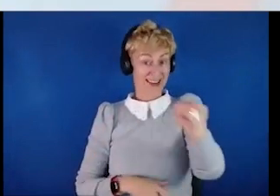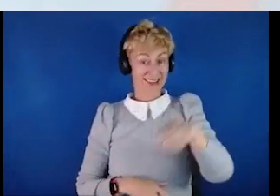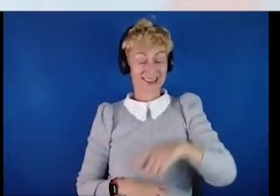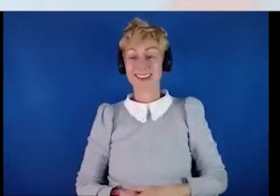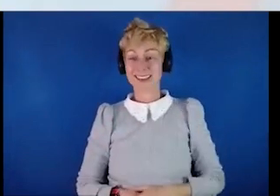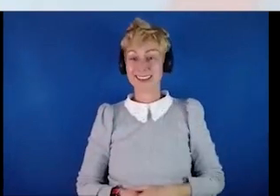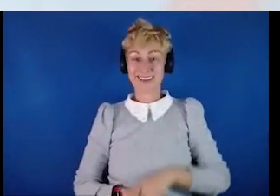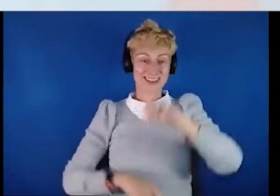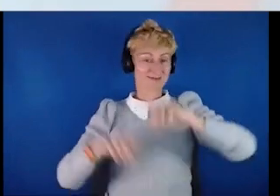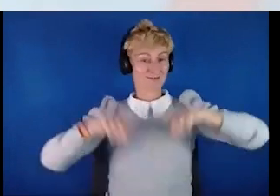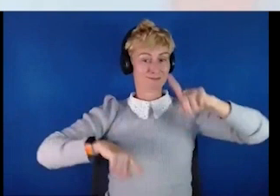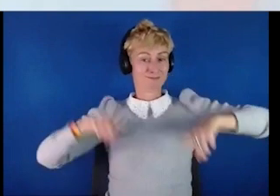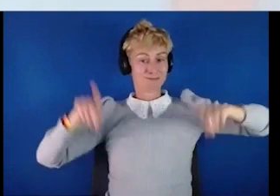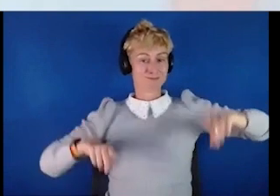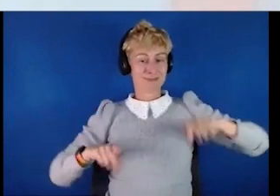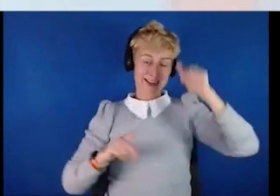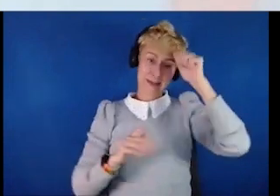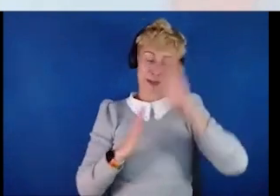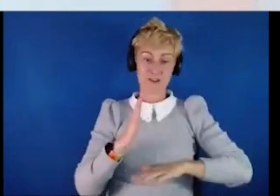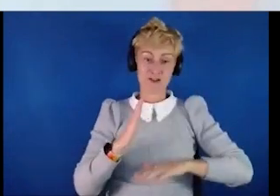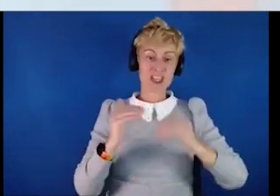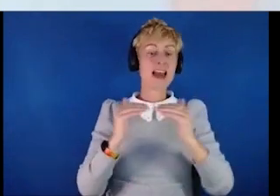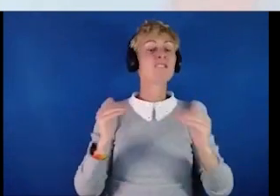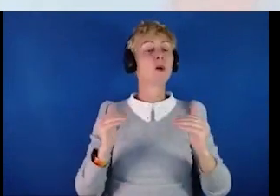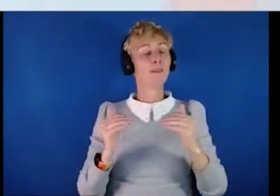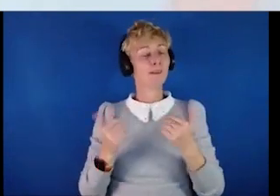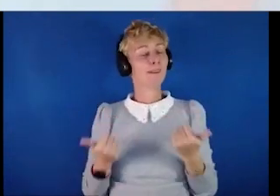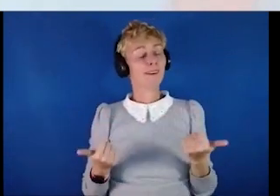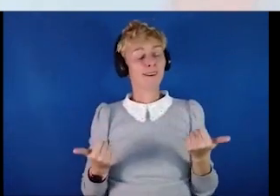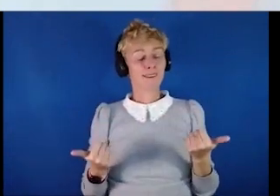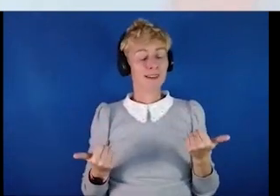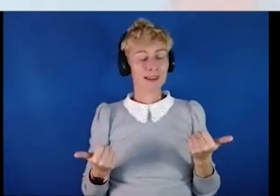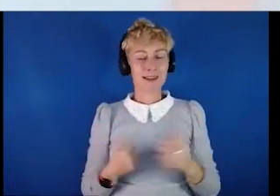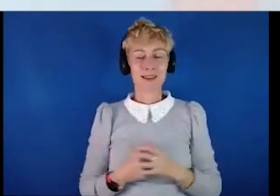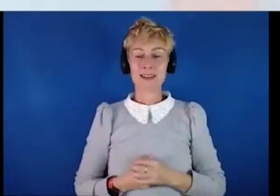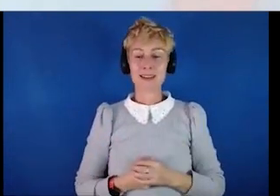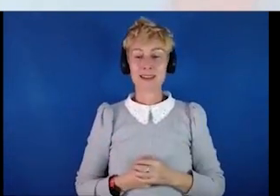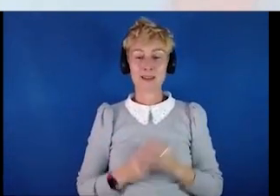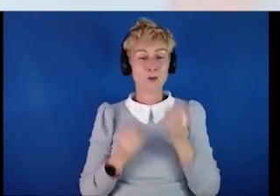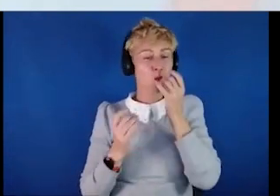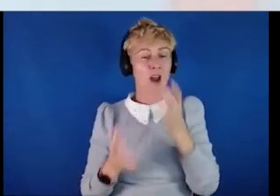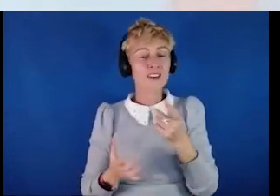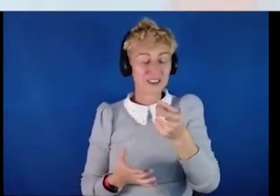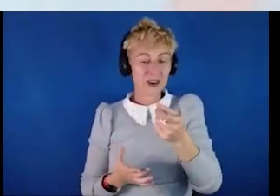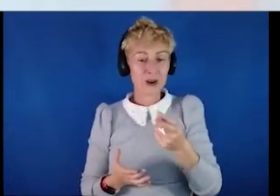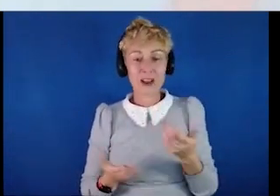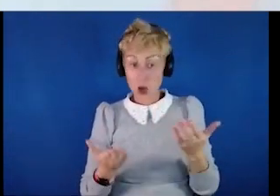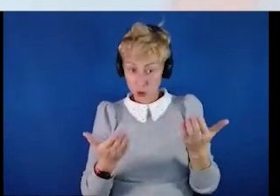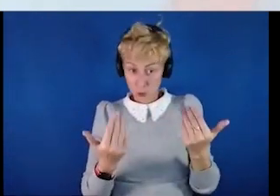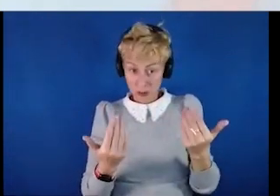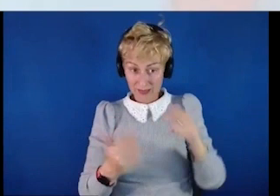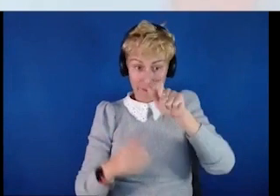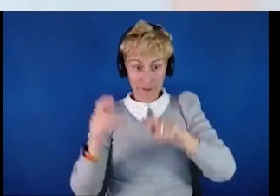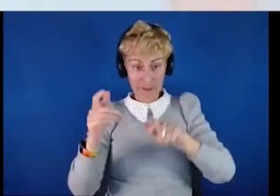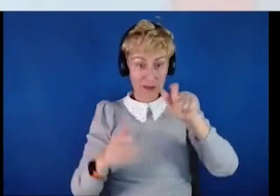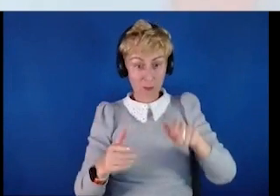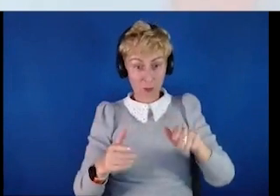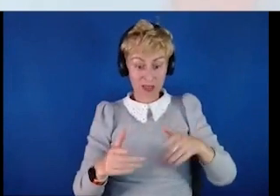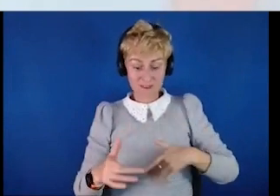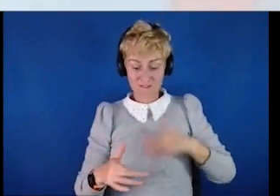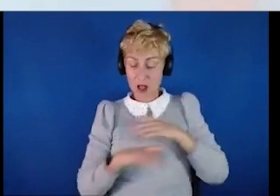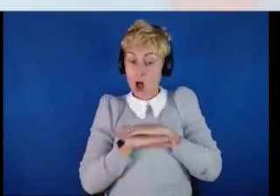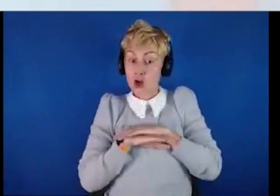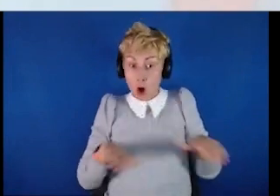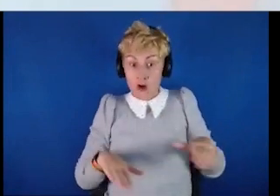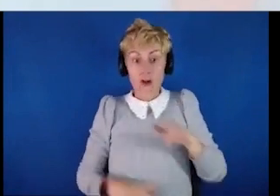from different experience levels in the room, and just wonderful to welcome those of you who feel very